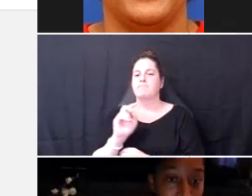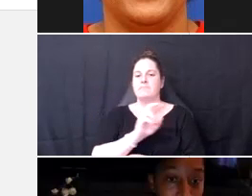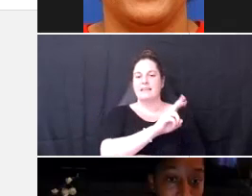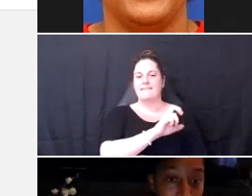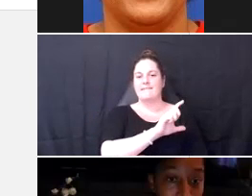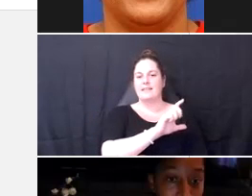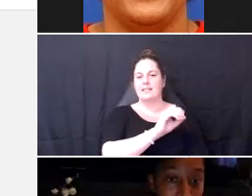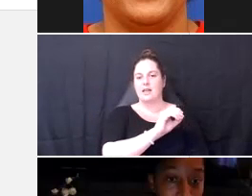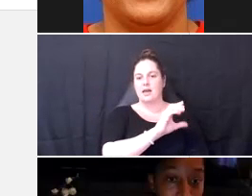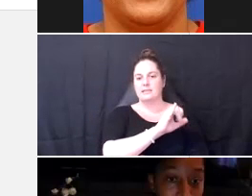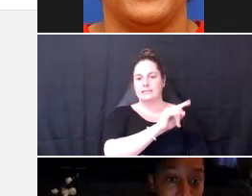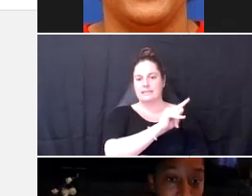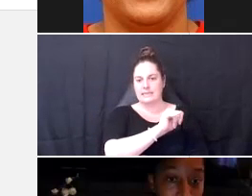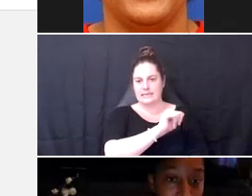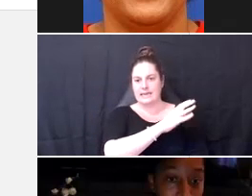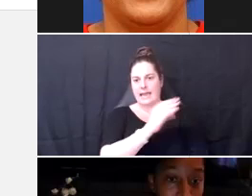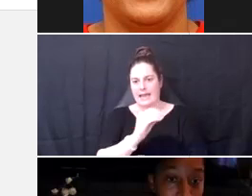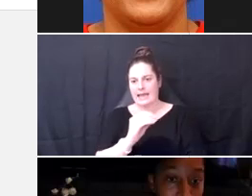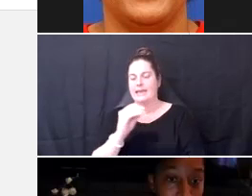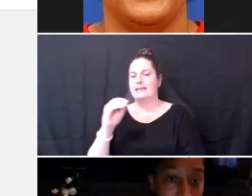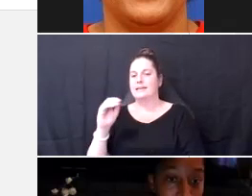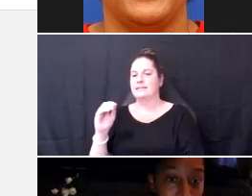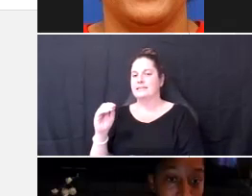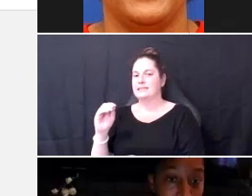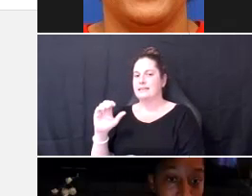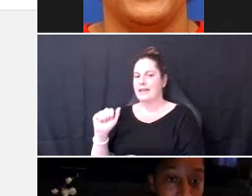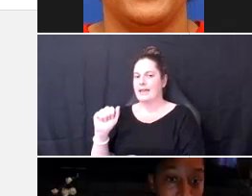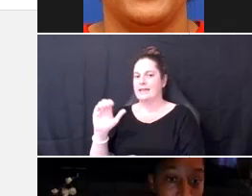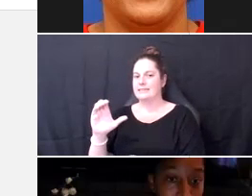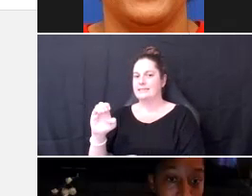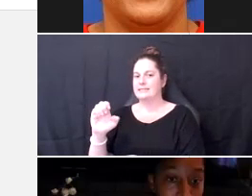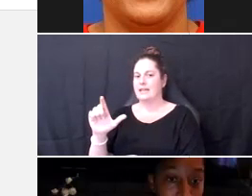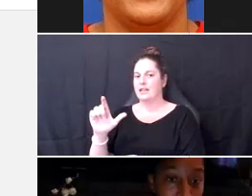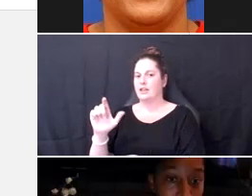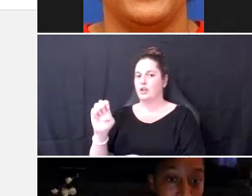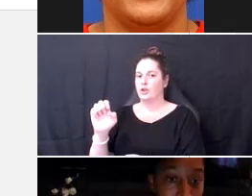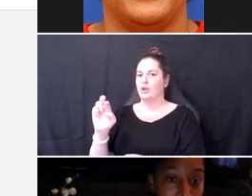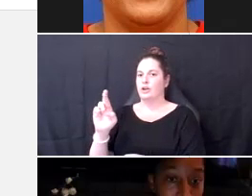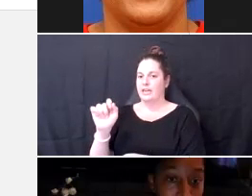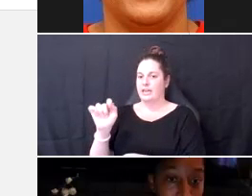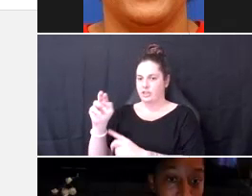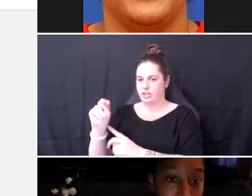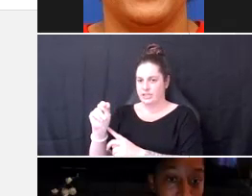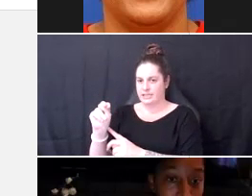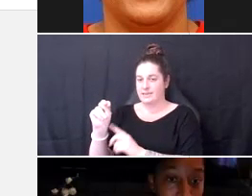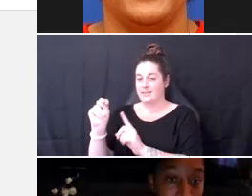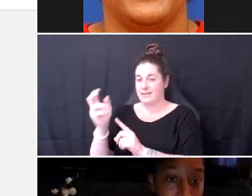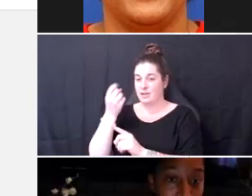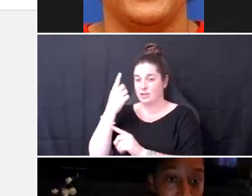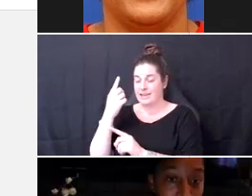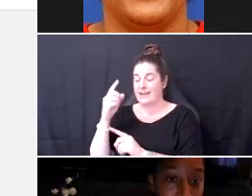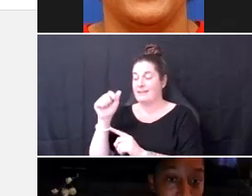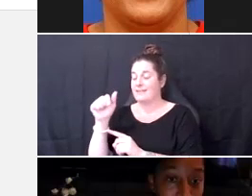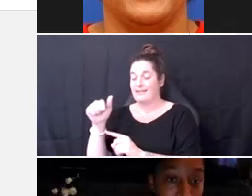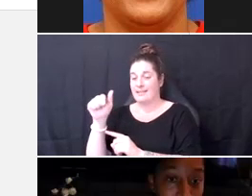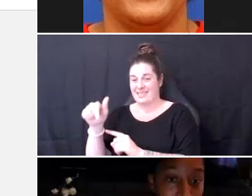acceleration. Please be very careful with that, because what acceleration is doing is looking at how the velocity is changing per